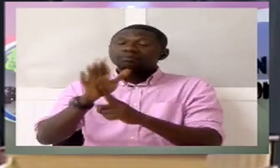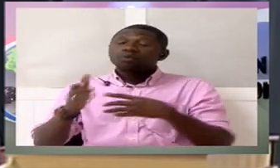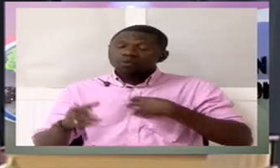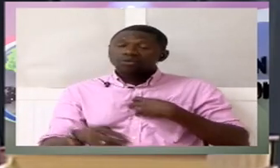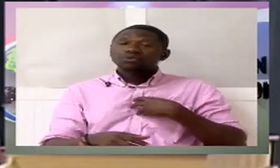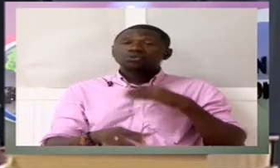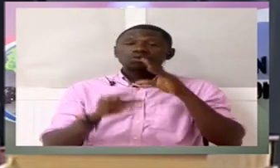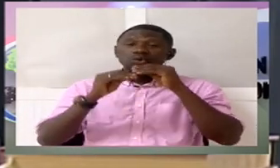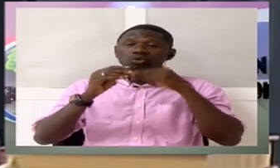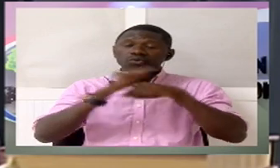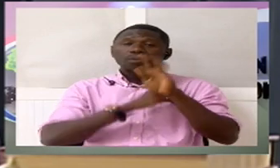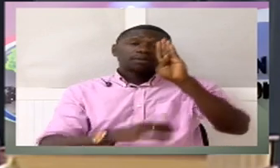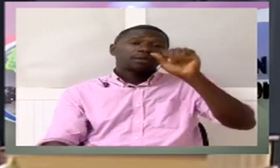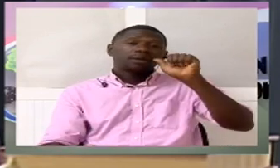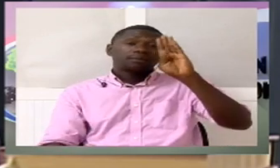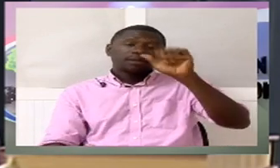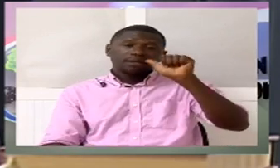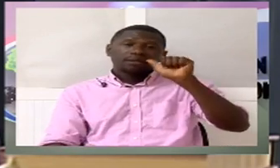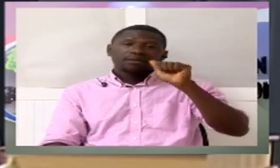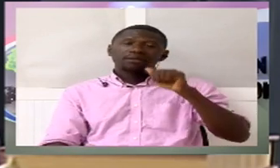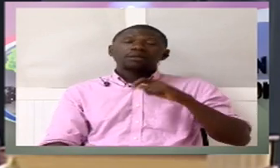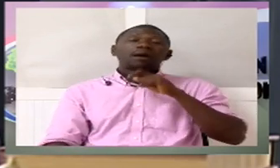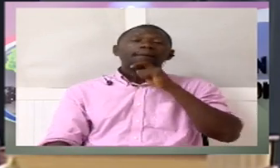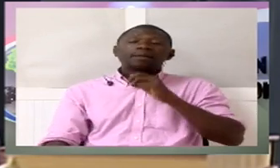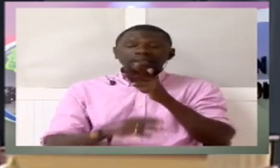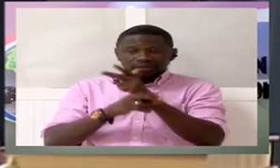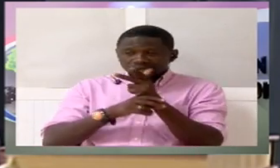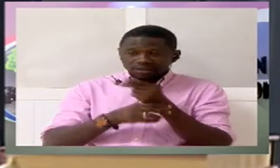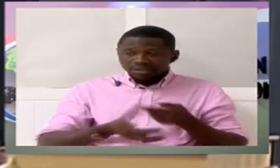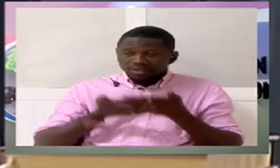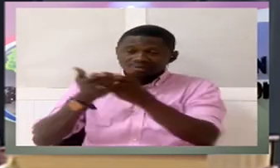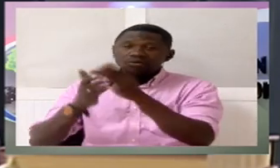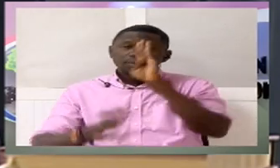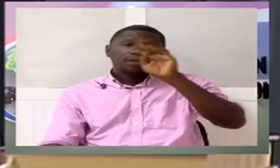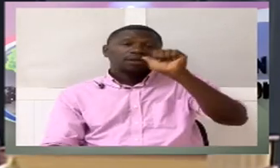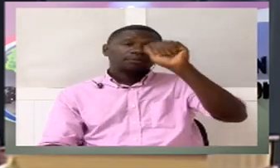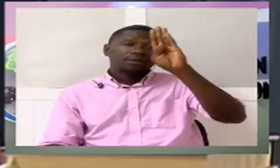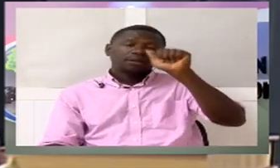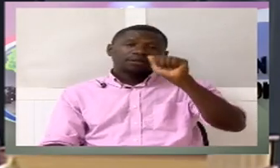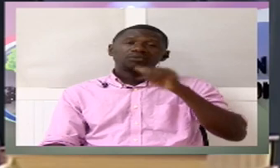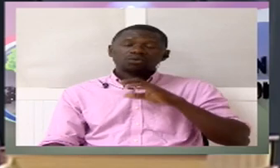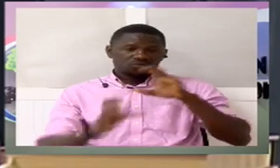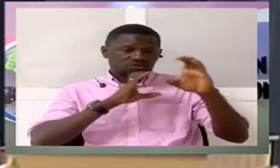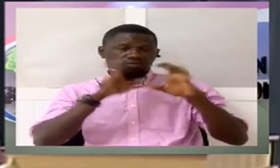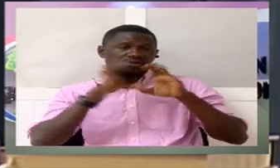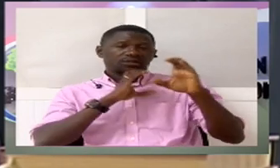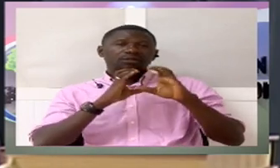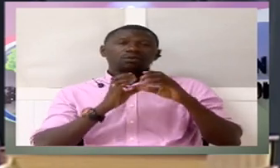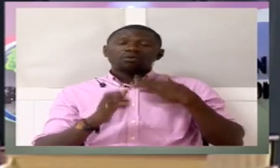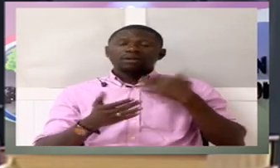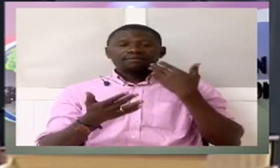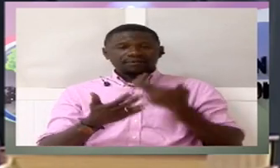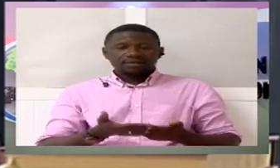to Baba, ka telefono diala na ka communicate. That particular officer will pass it to him so that we could communicate. Imperator. And when